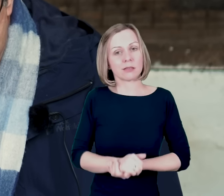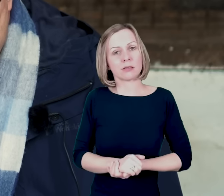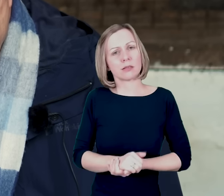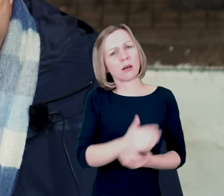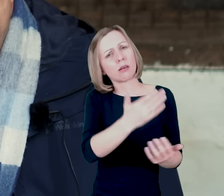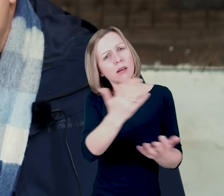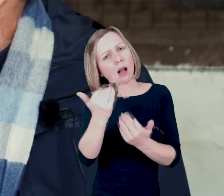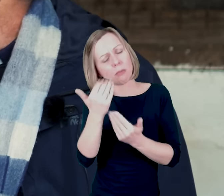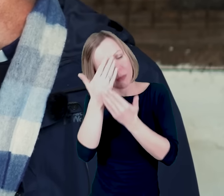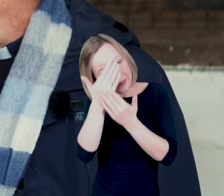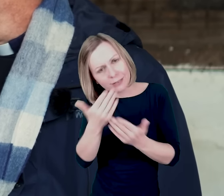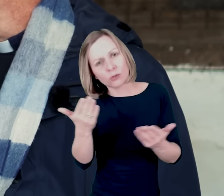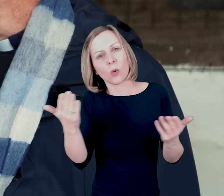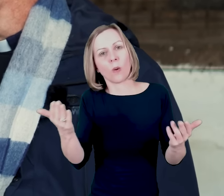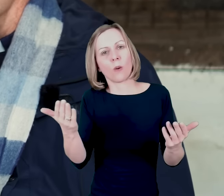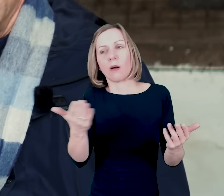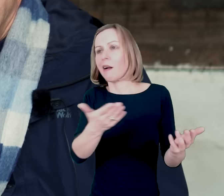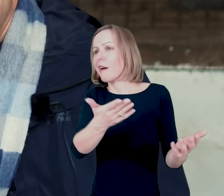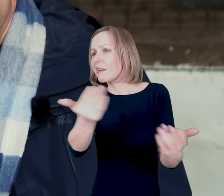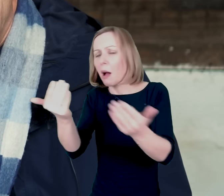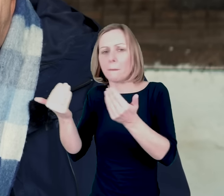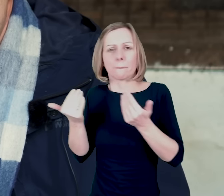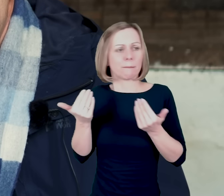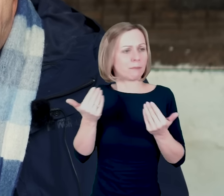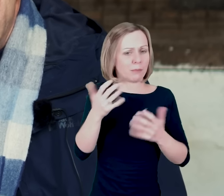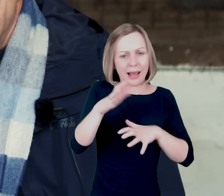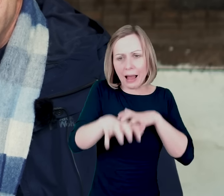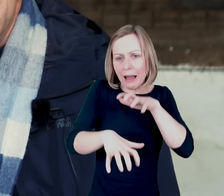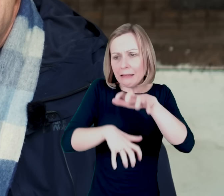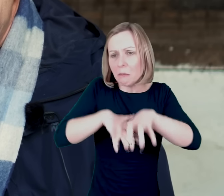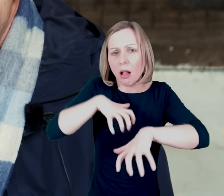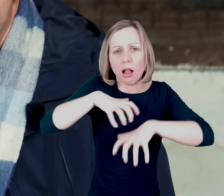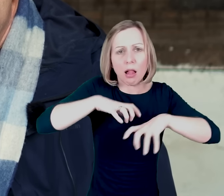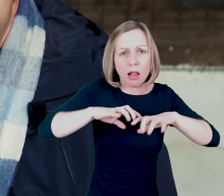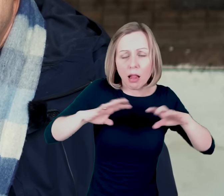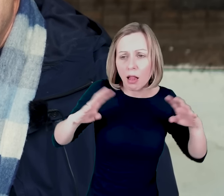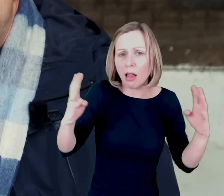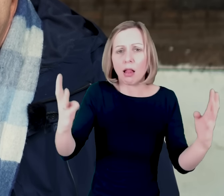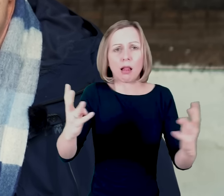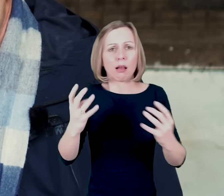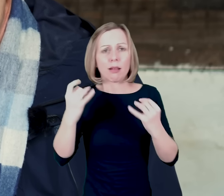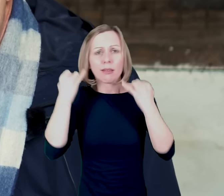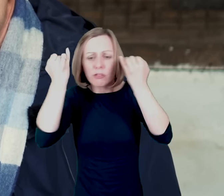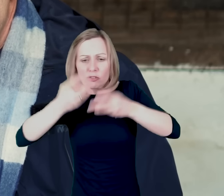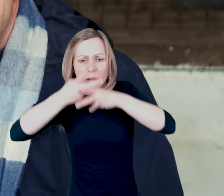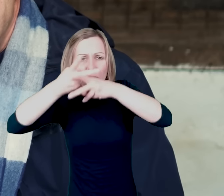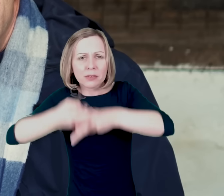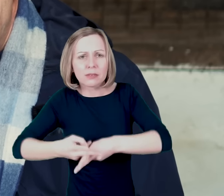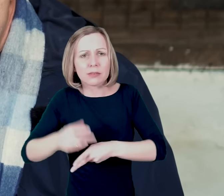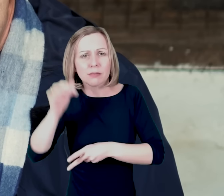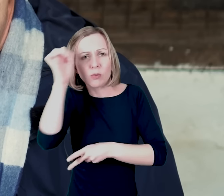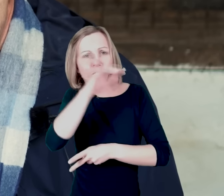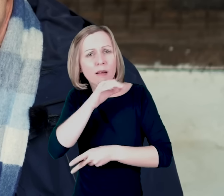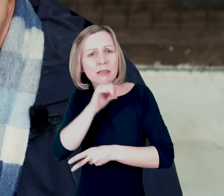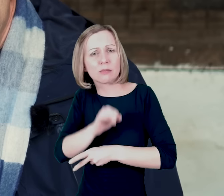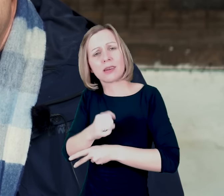moment? Oh, come and adore him. Come with the animals of the stable. Come with the shepherds.